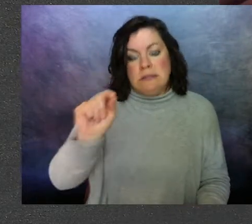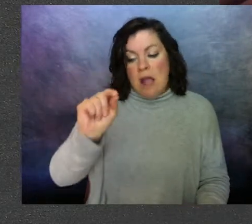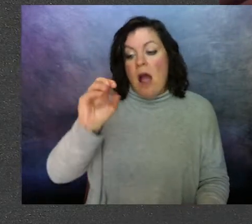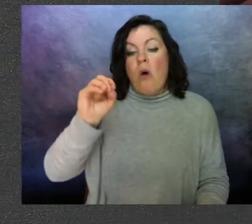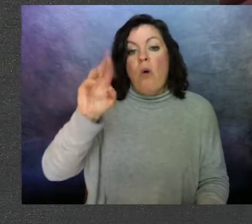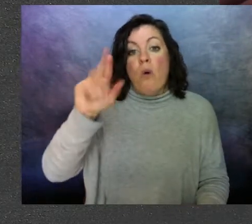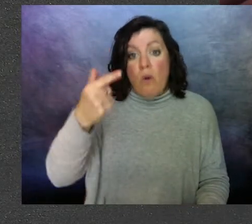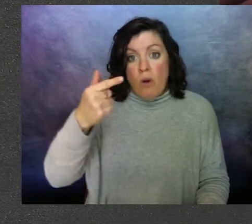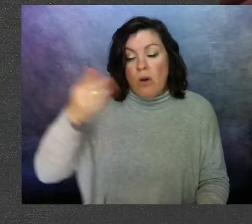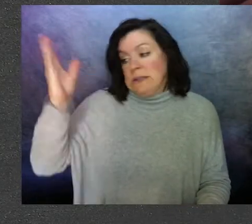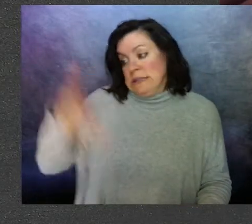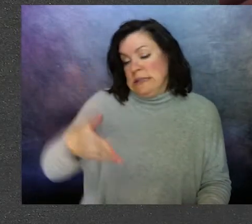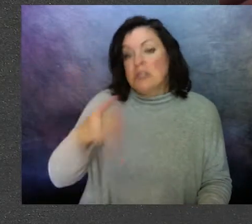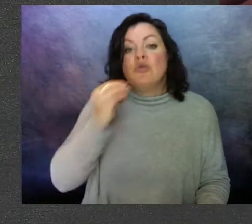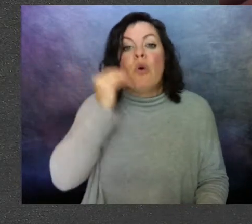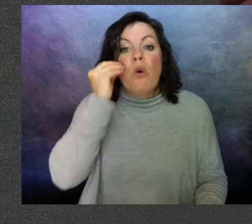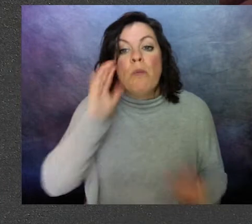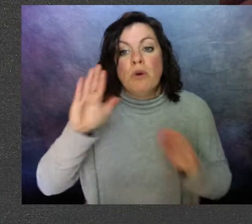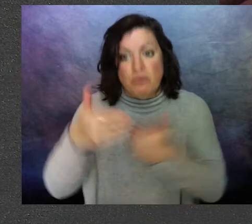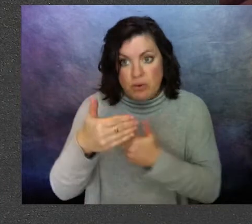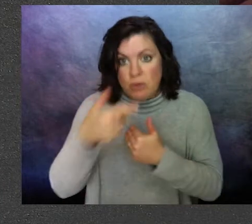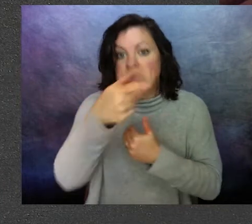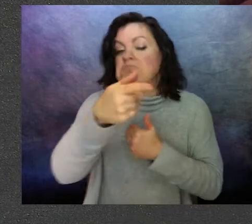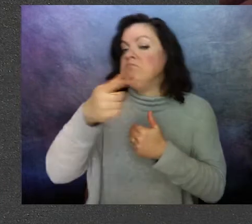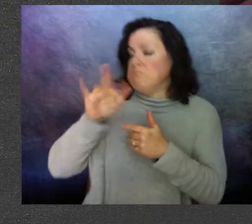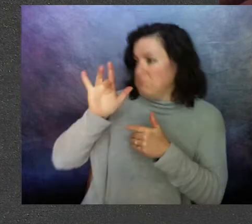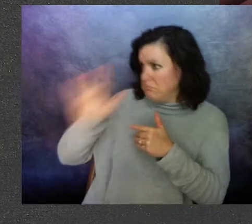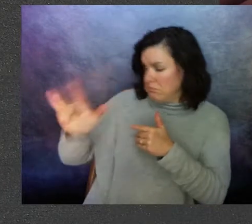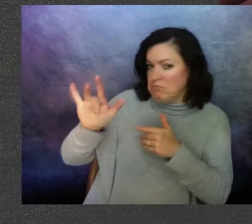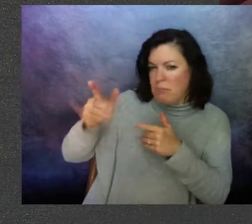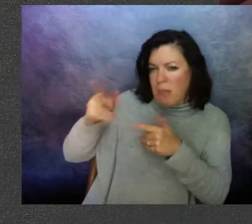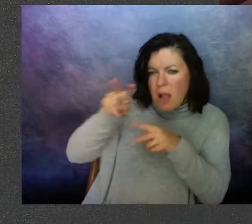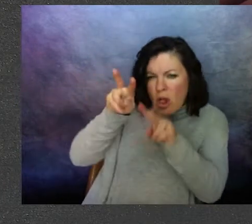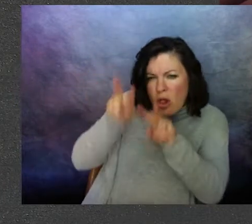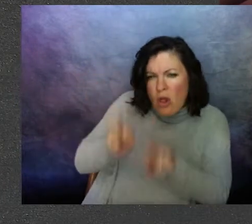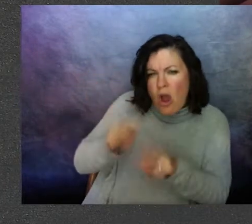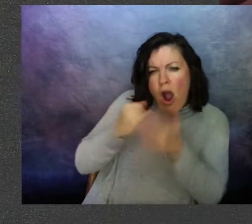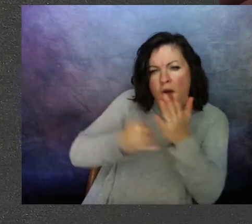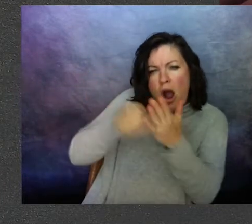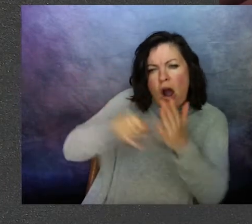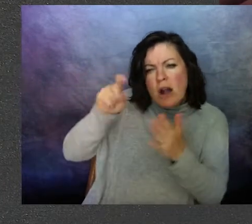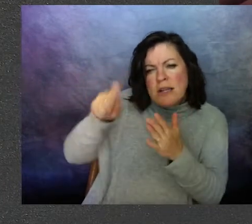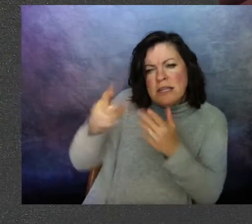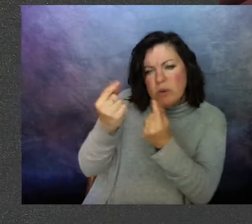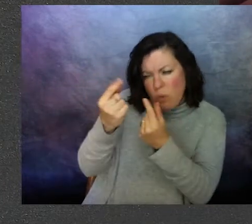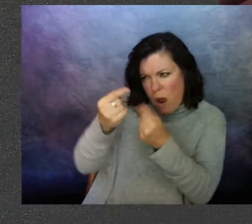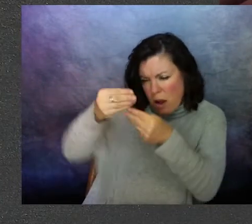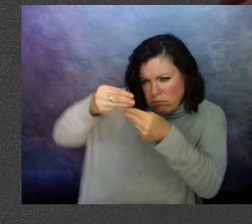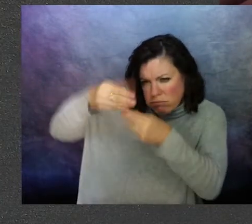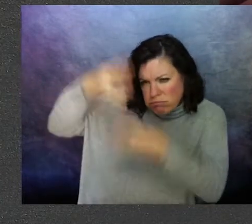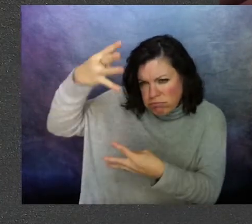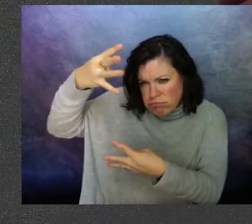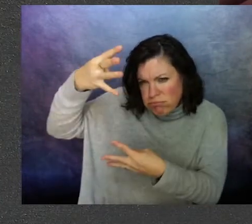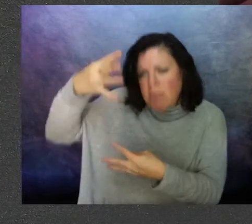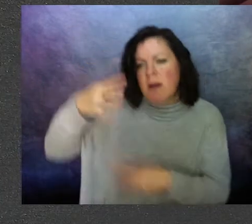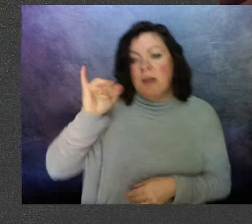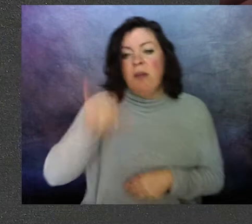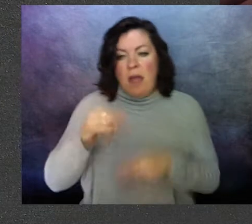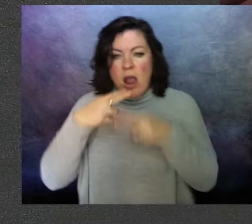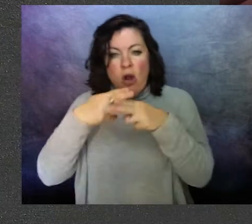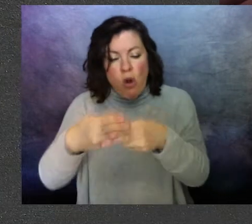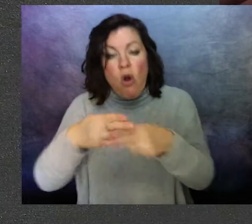WQLN.org/homeroom. And this particular craft is called Ready, Set, Glow. Because remember, luminaries glow from the